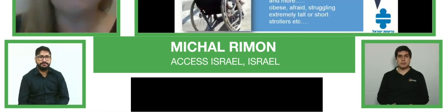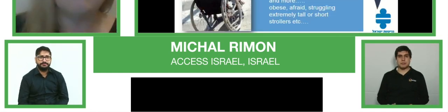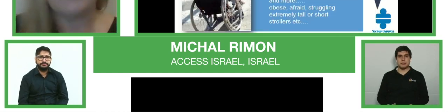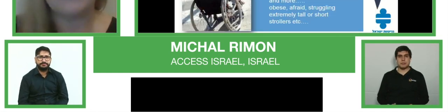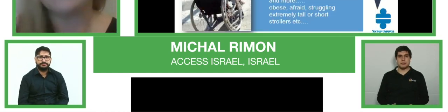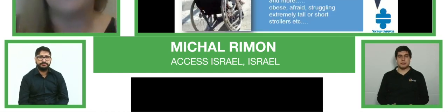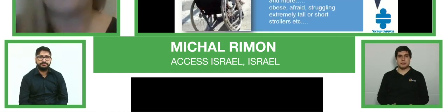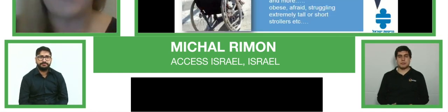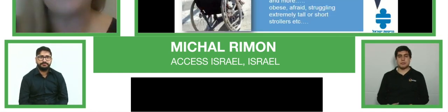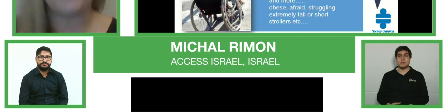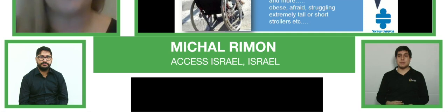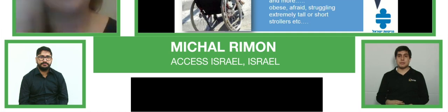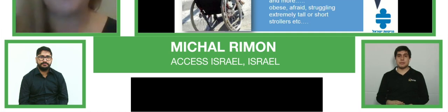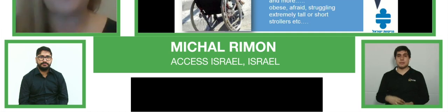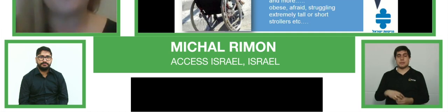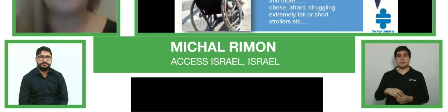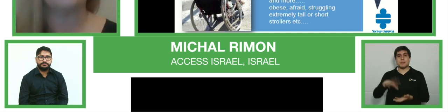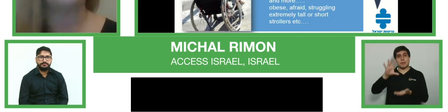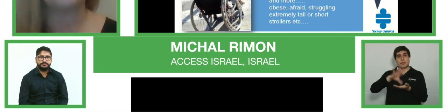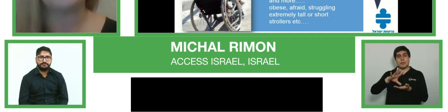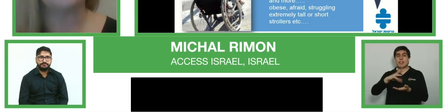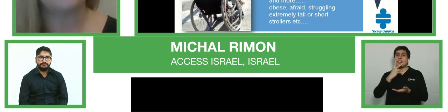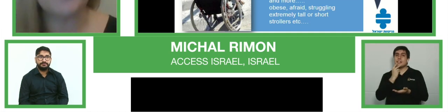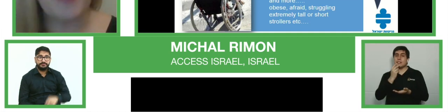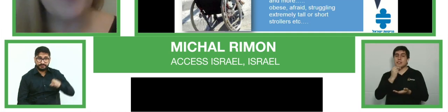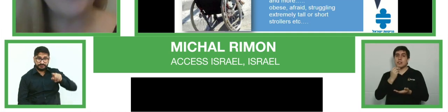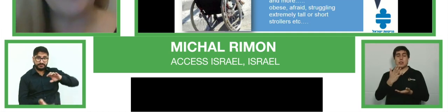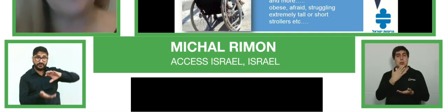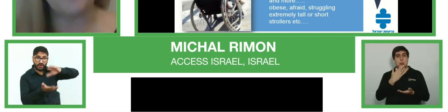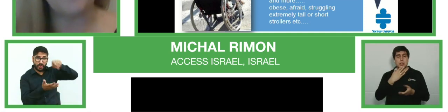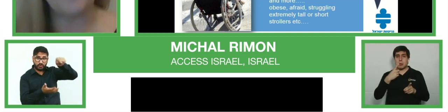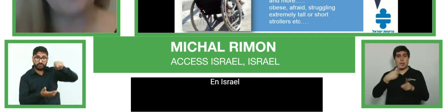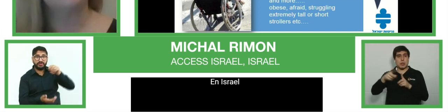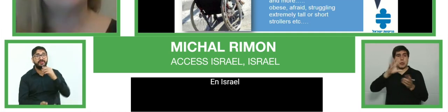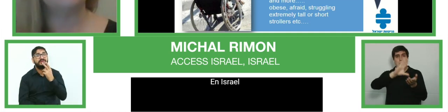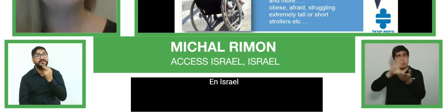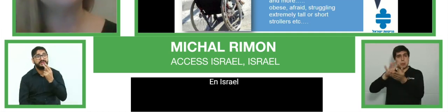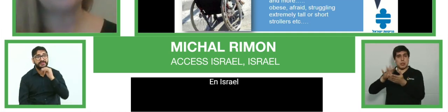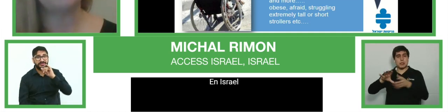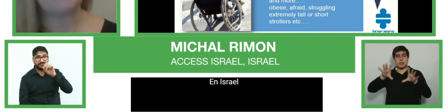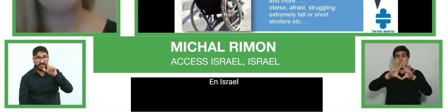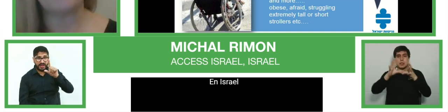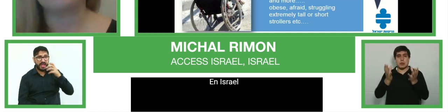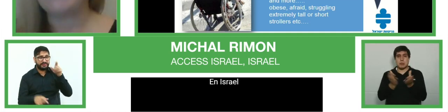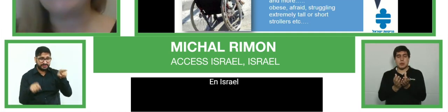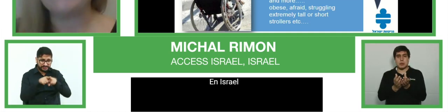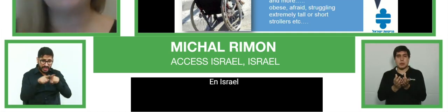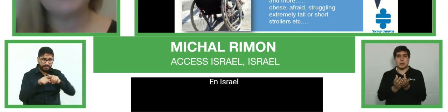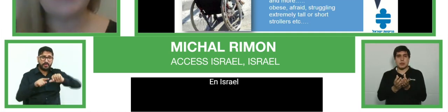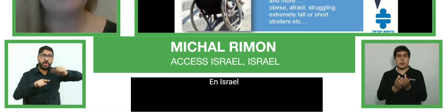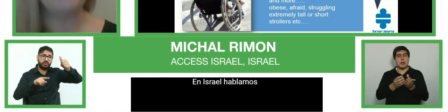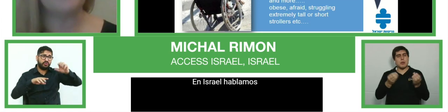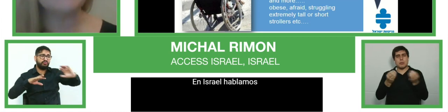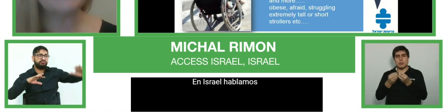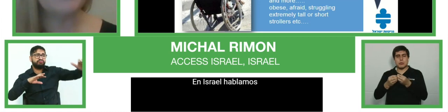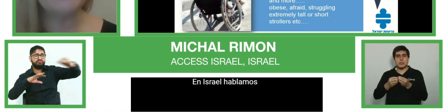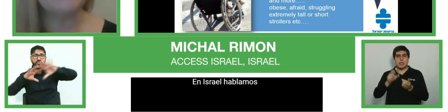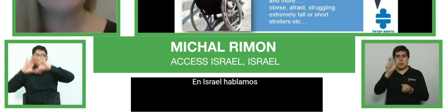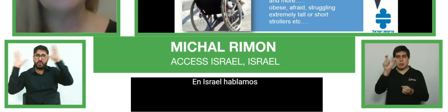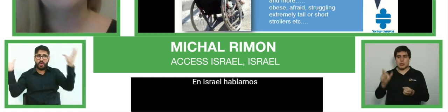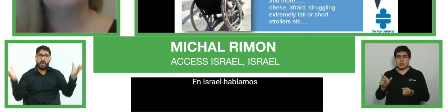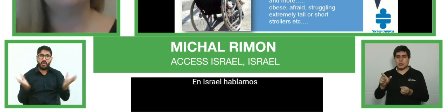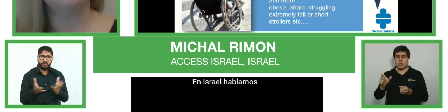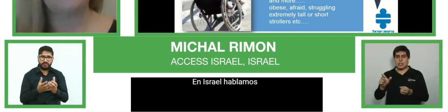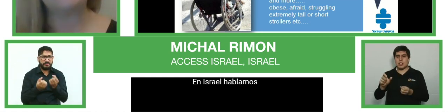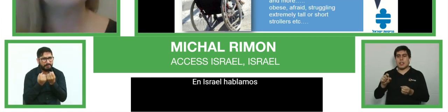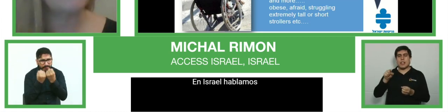largest minority in the world. In Israel, we have about 18% people with disabilities. Add to that 11% elderly.